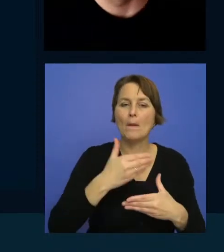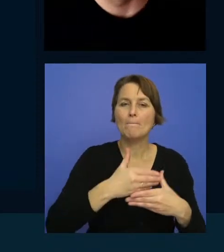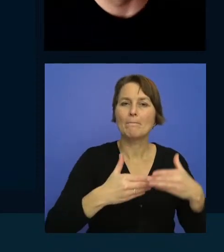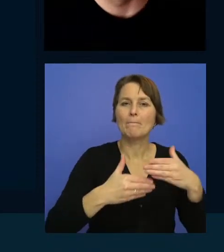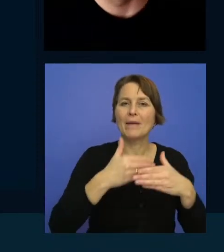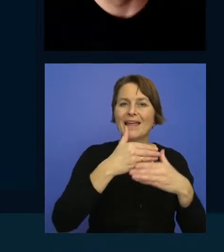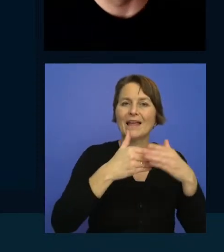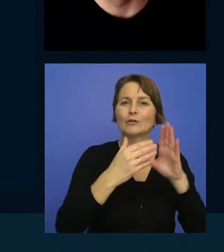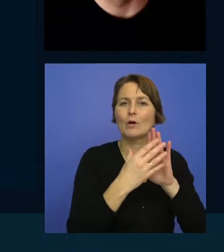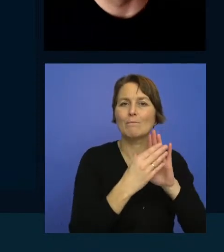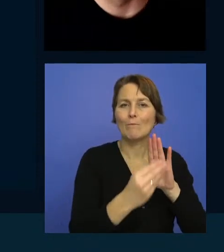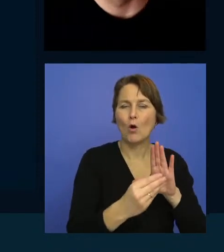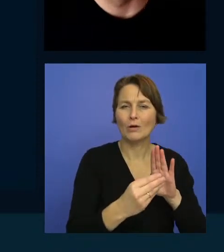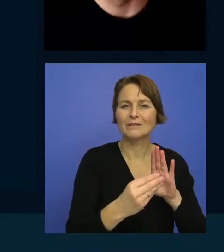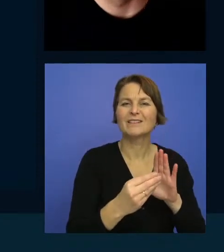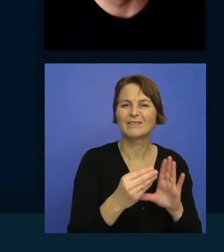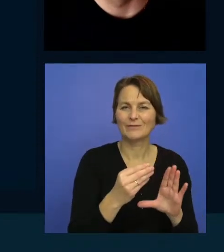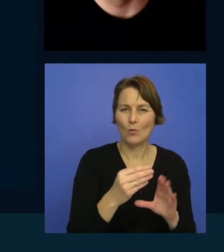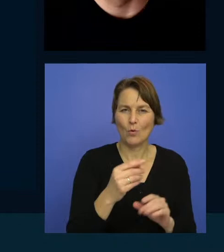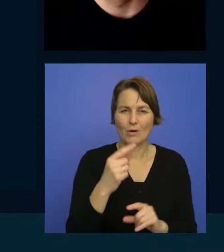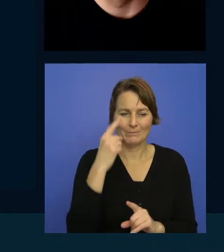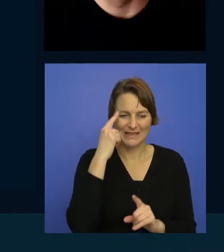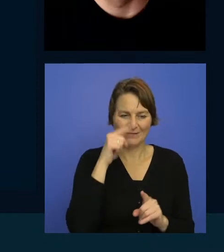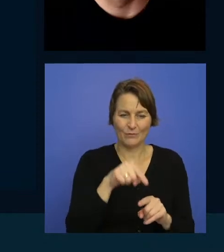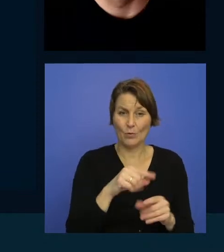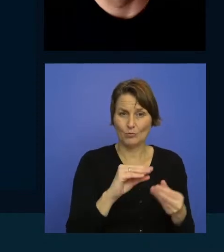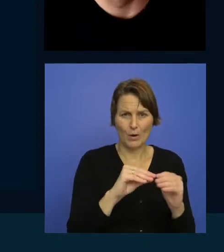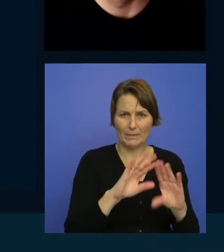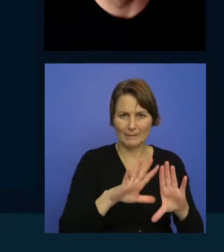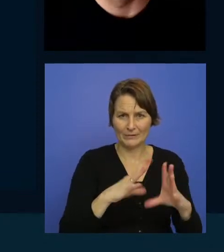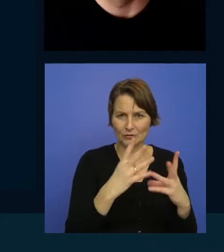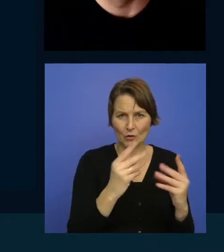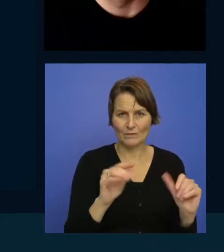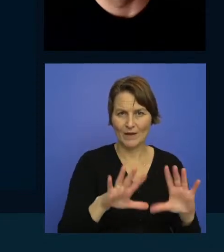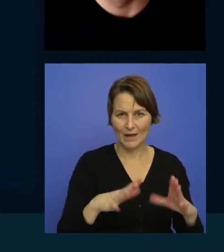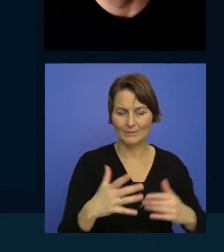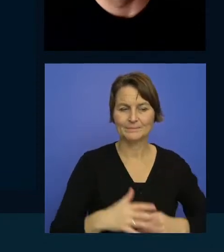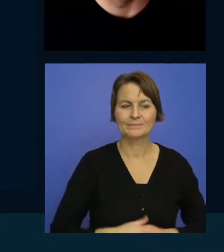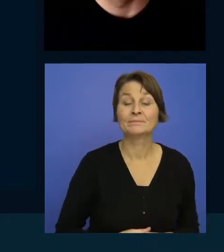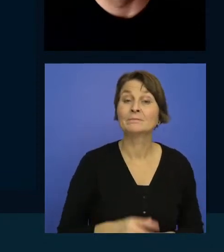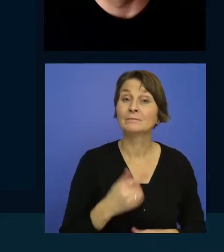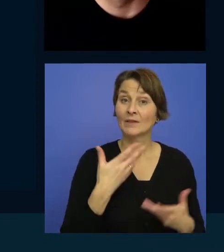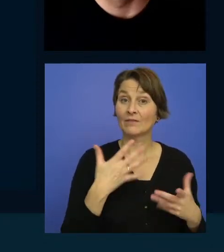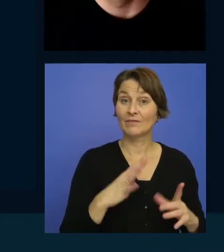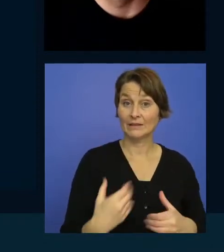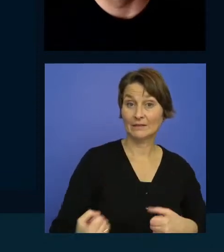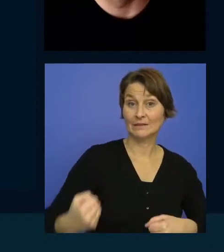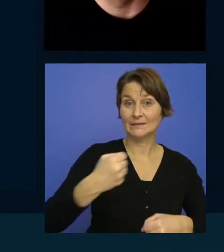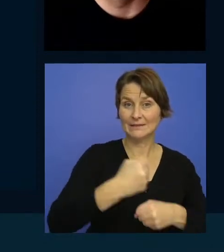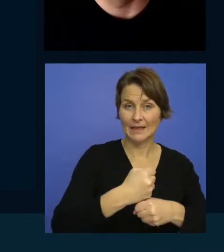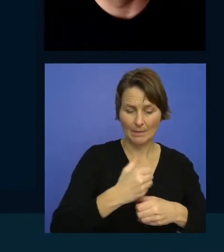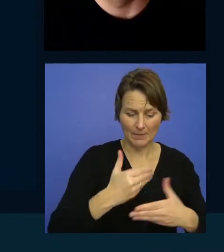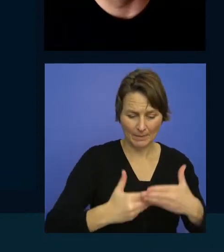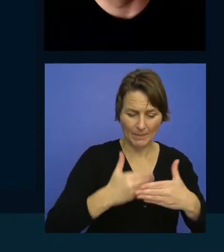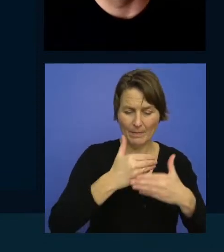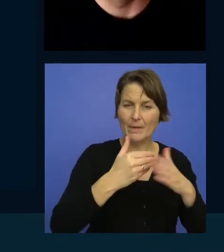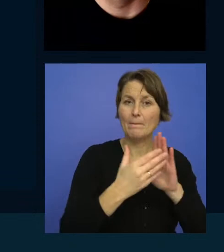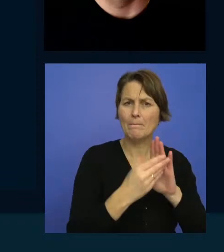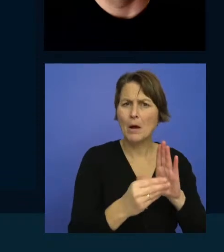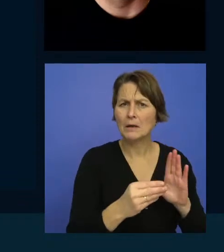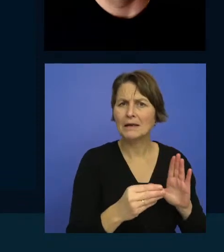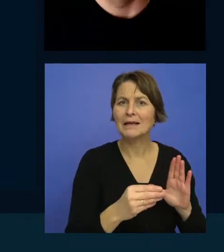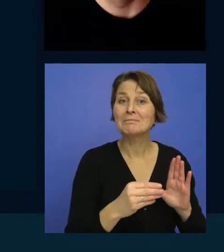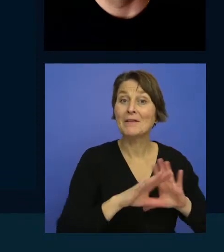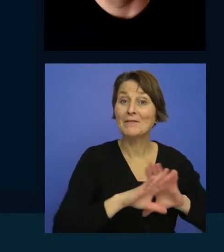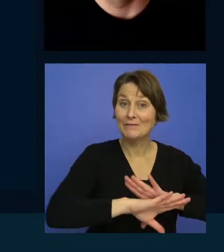scikit-learn model for my problem. And now that I've built the model, I want to actually analyze the performance and see, is it good enough for